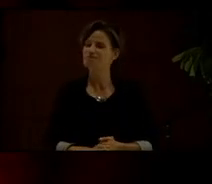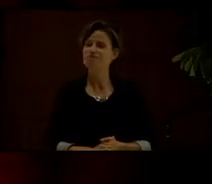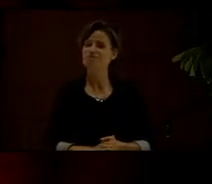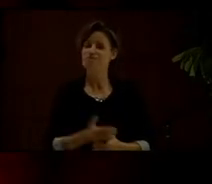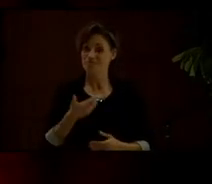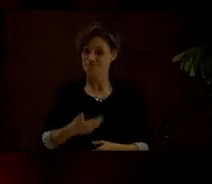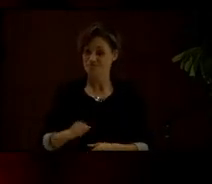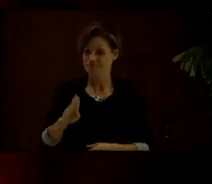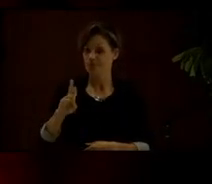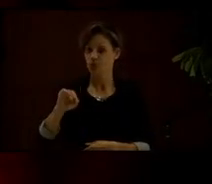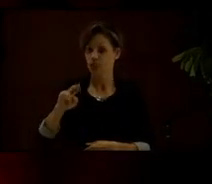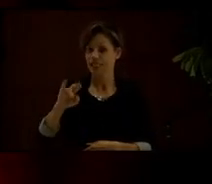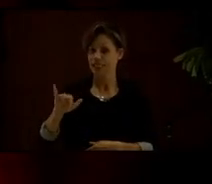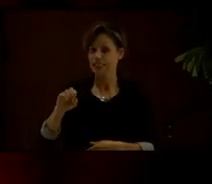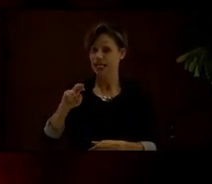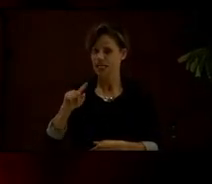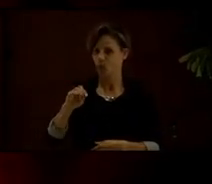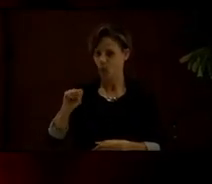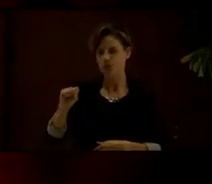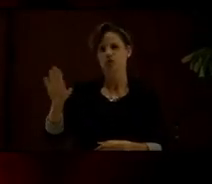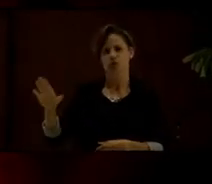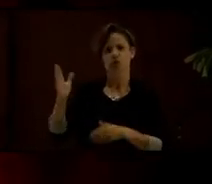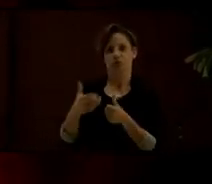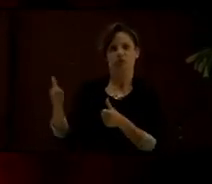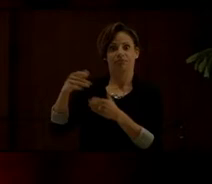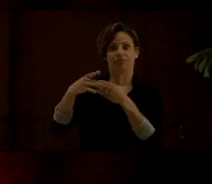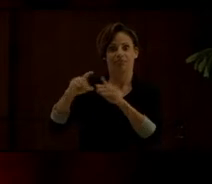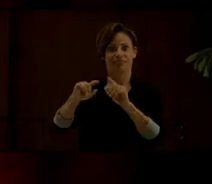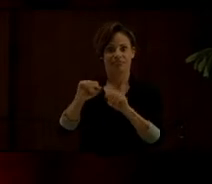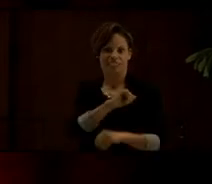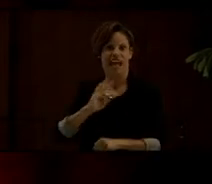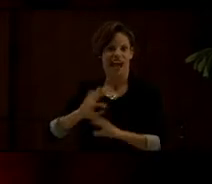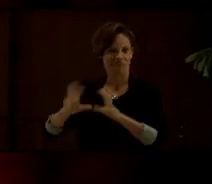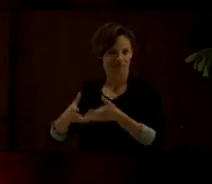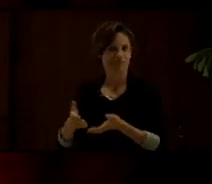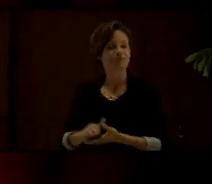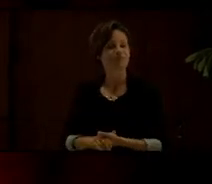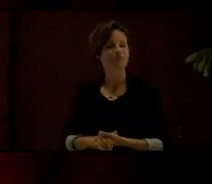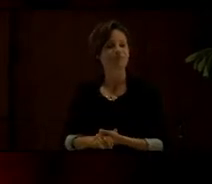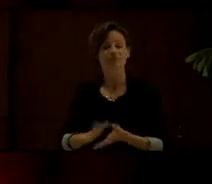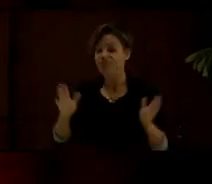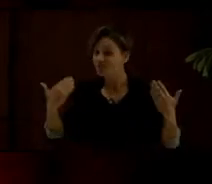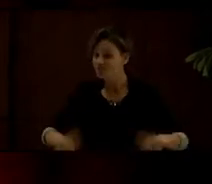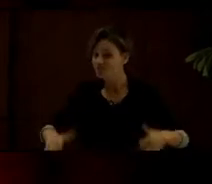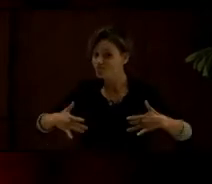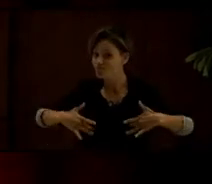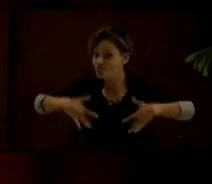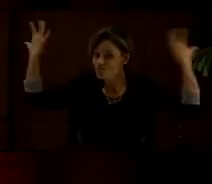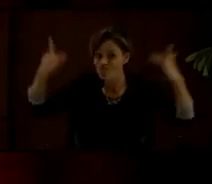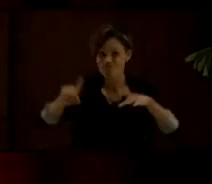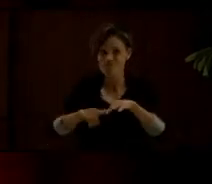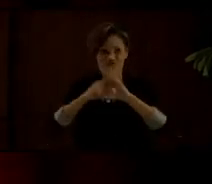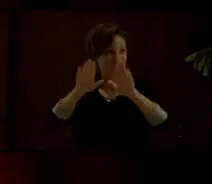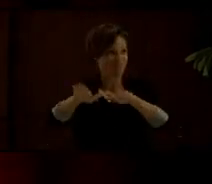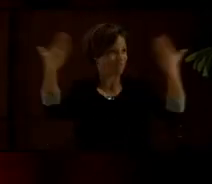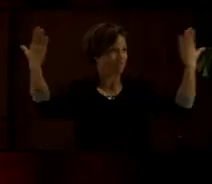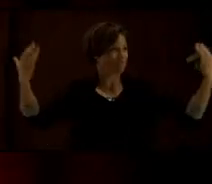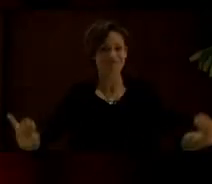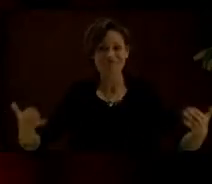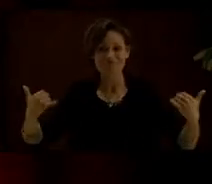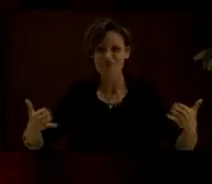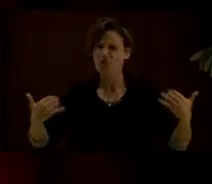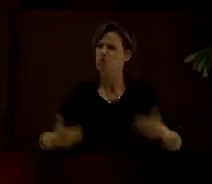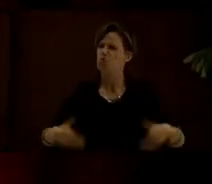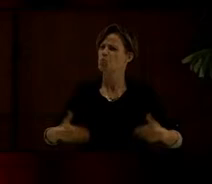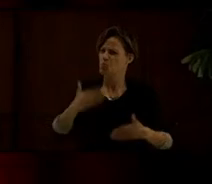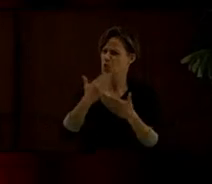I'm Brittany Santos-Sterig, President De La Torre's Chief of Staff. I could not be more excited to start today's program, and we have so much good